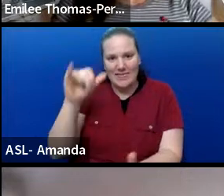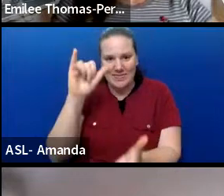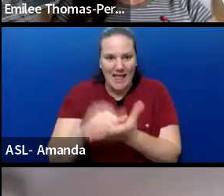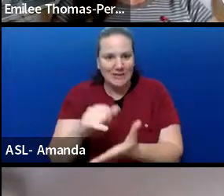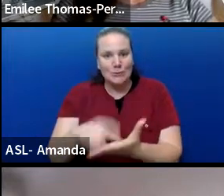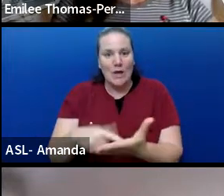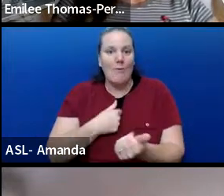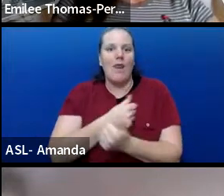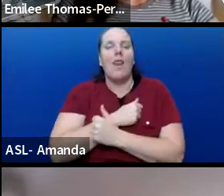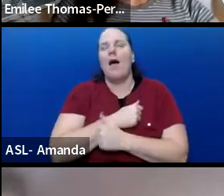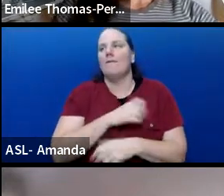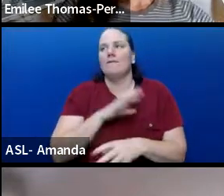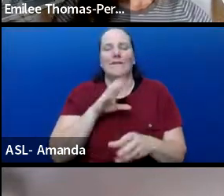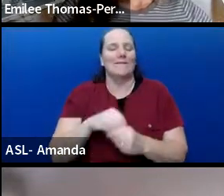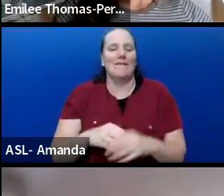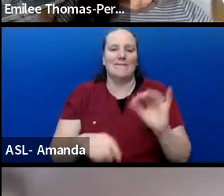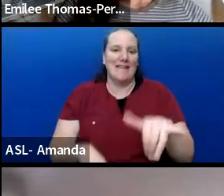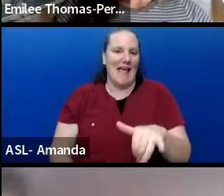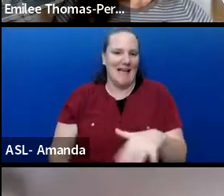do. So